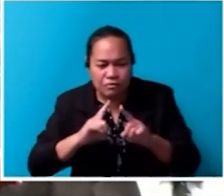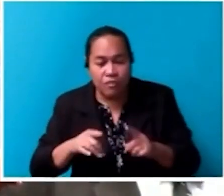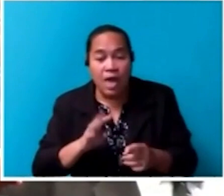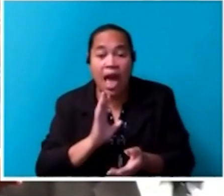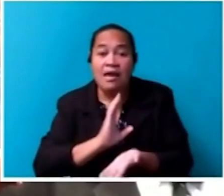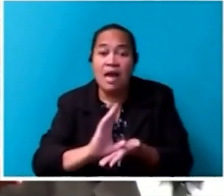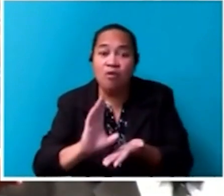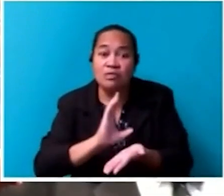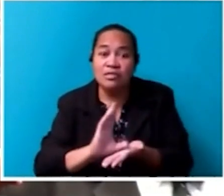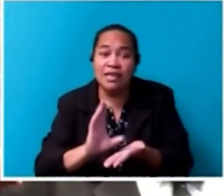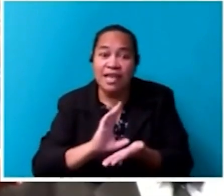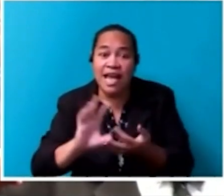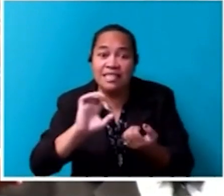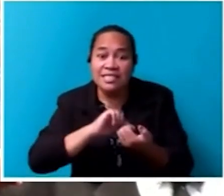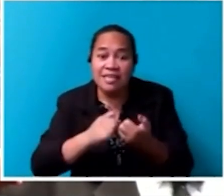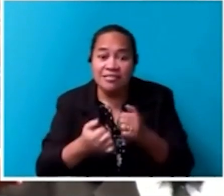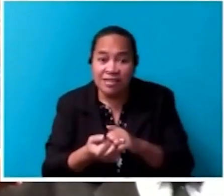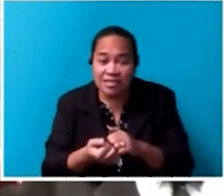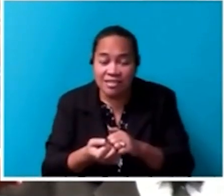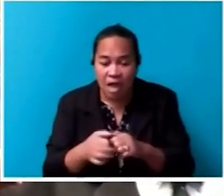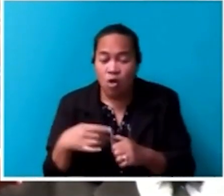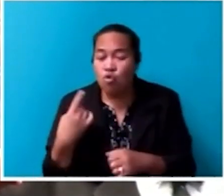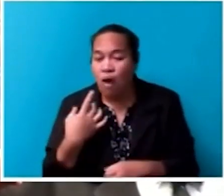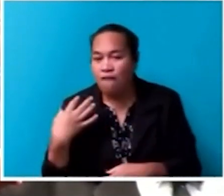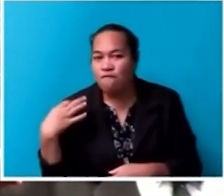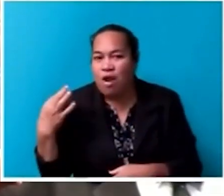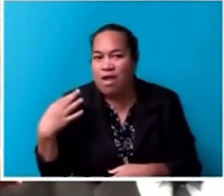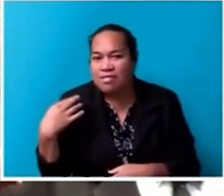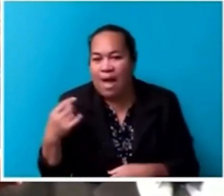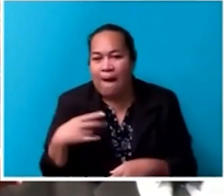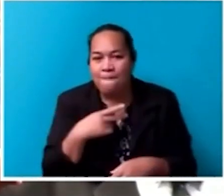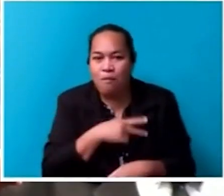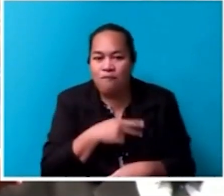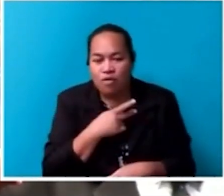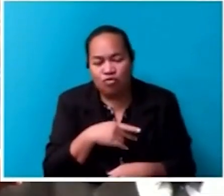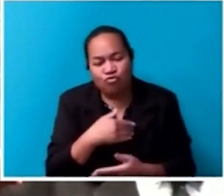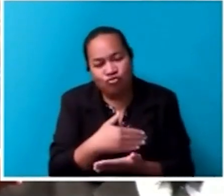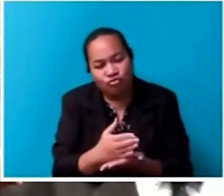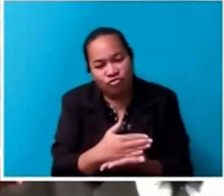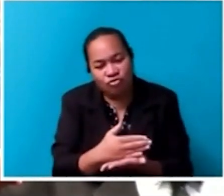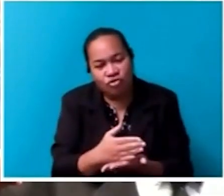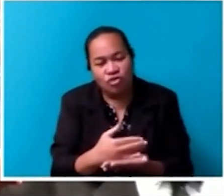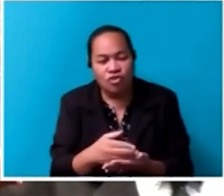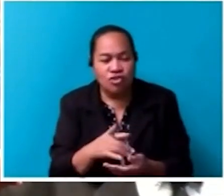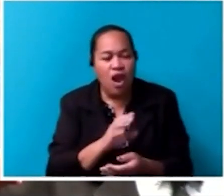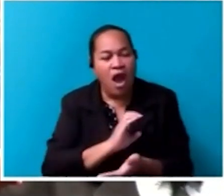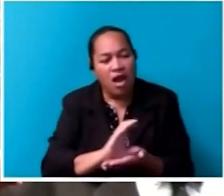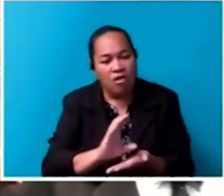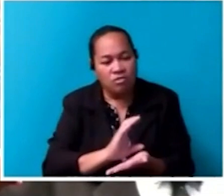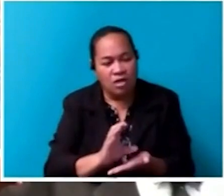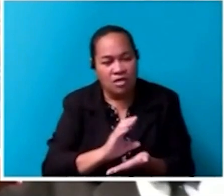by volunteer professionals at respective rehabilitation shelters,